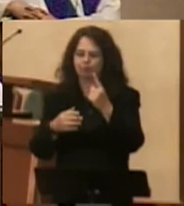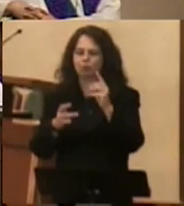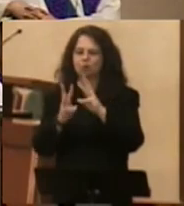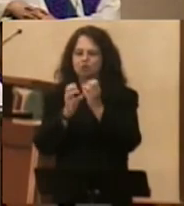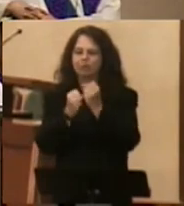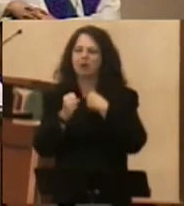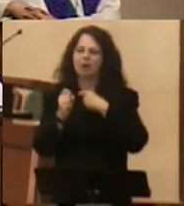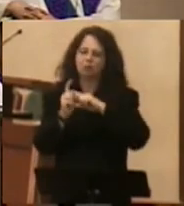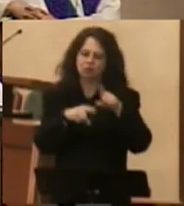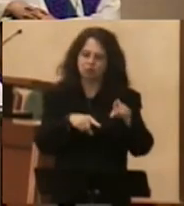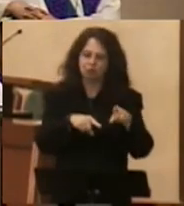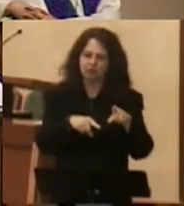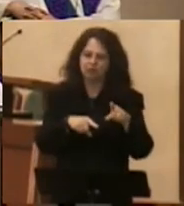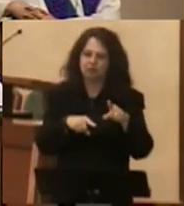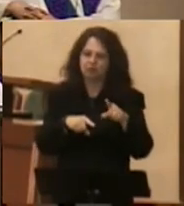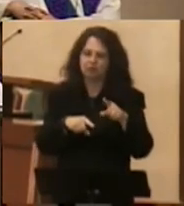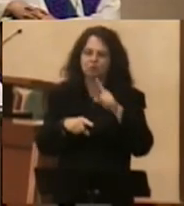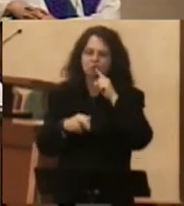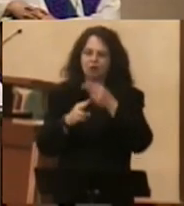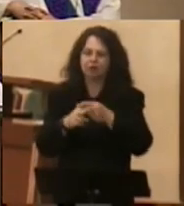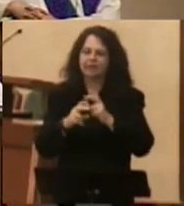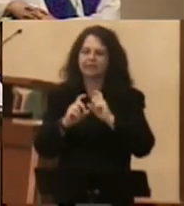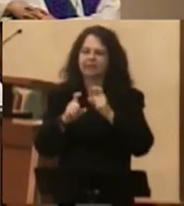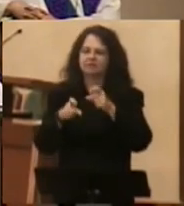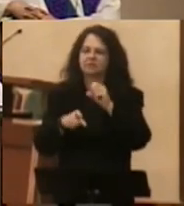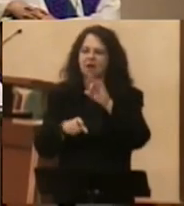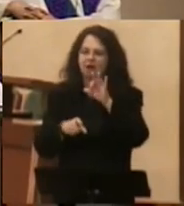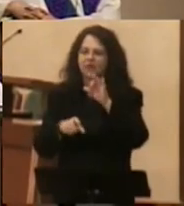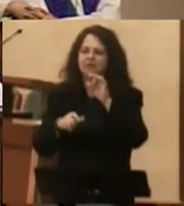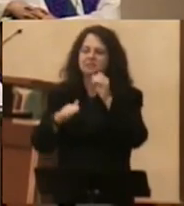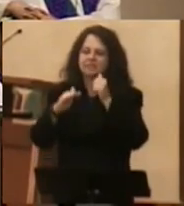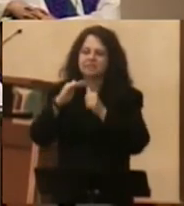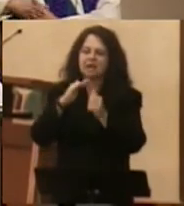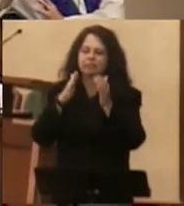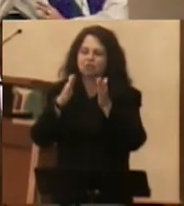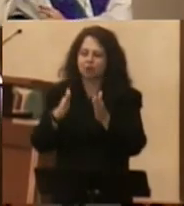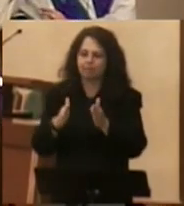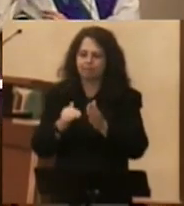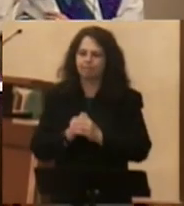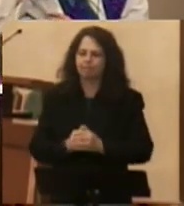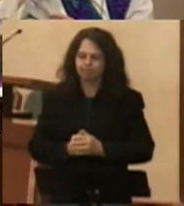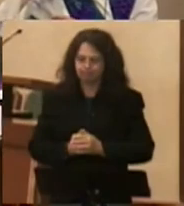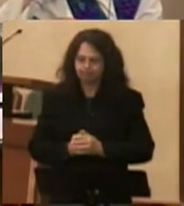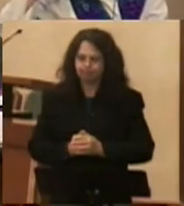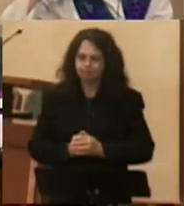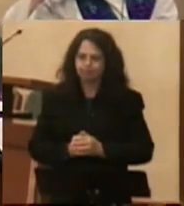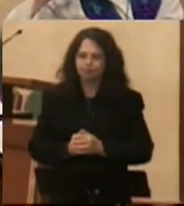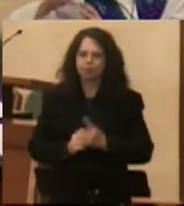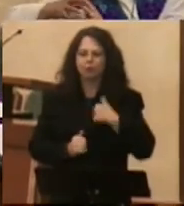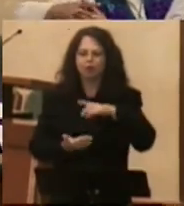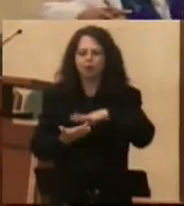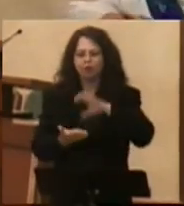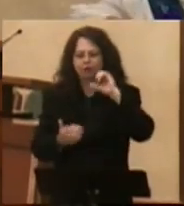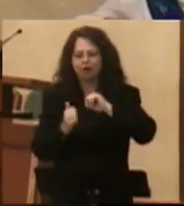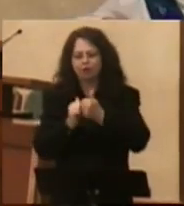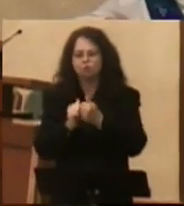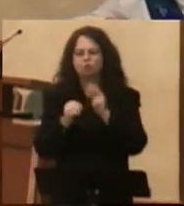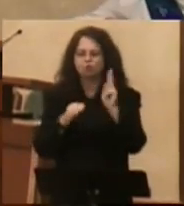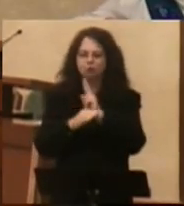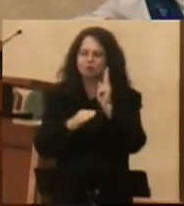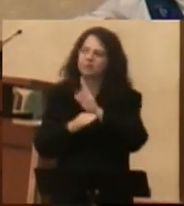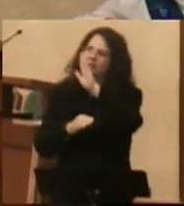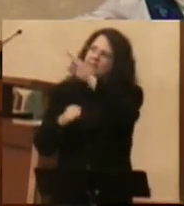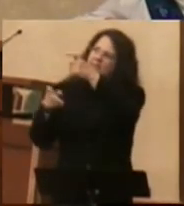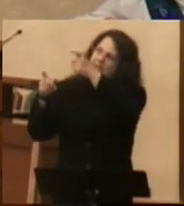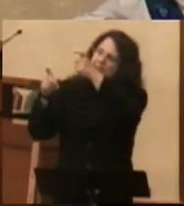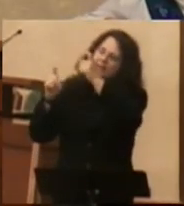was Gifts of Discipleship. There we talked about how we can live out these gifts of discipleship